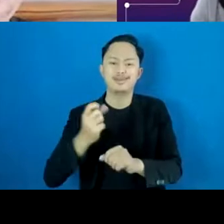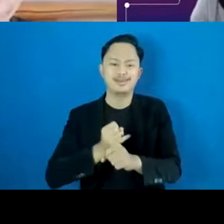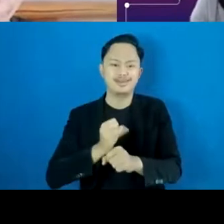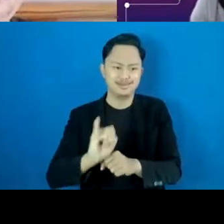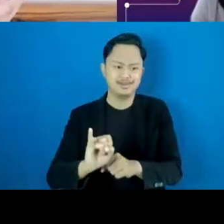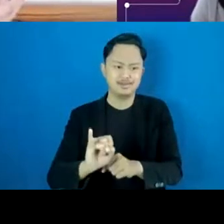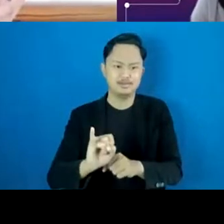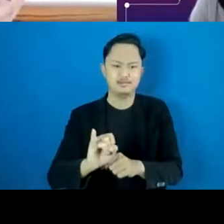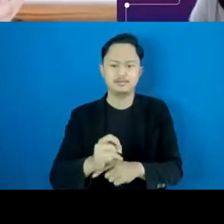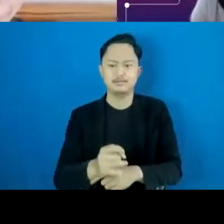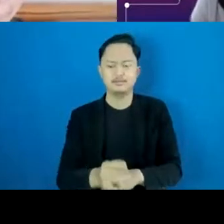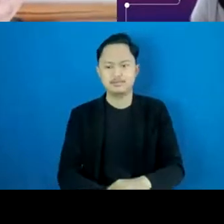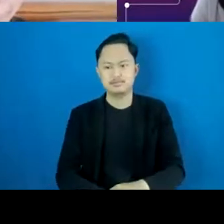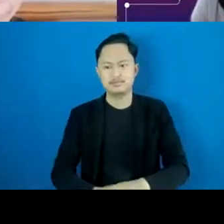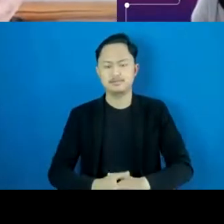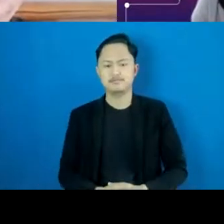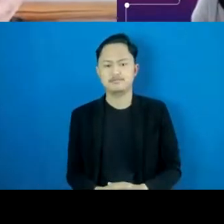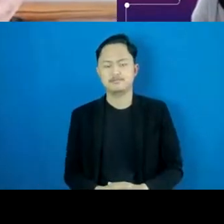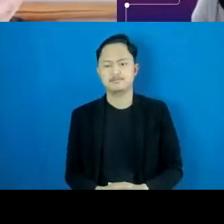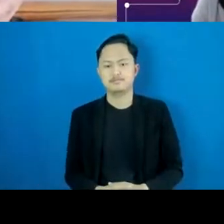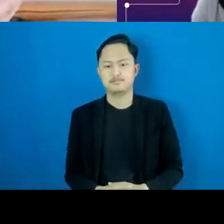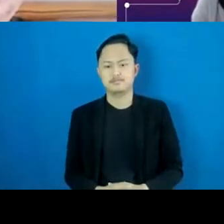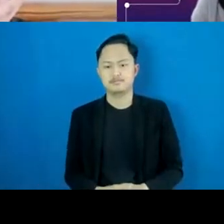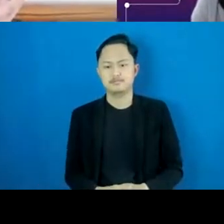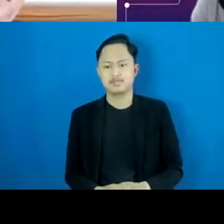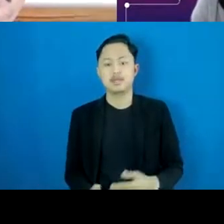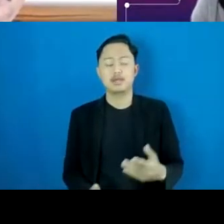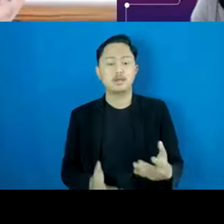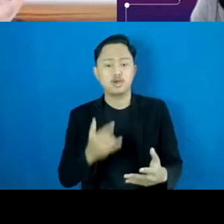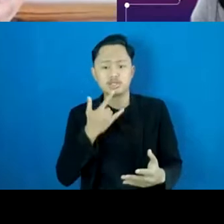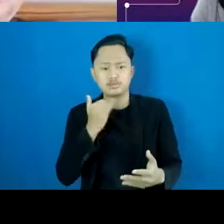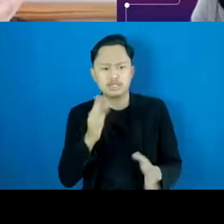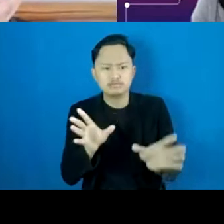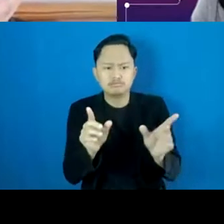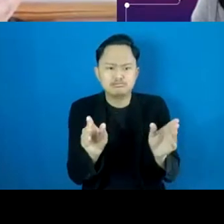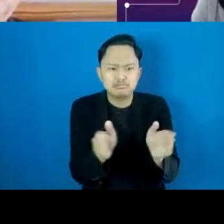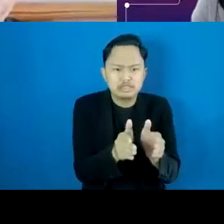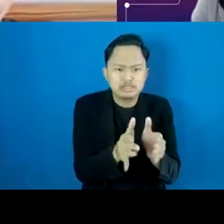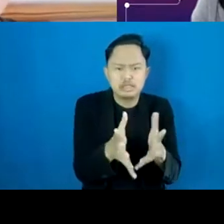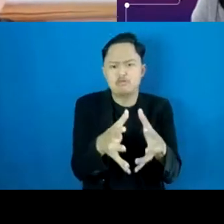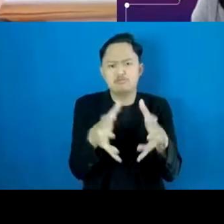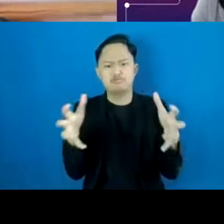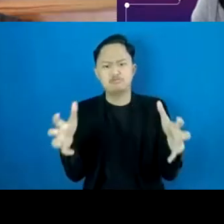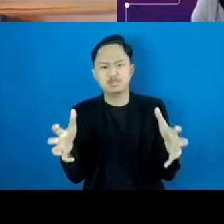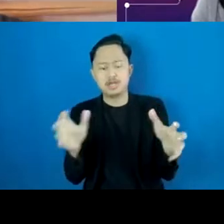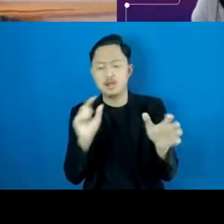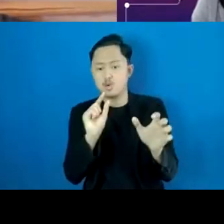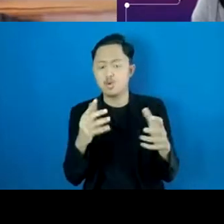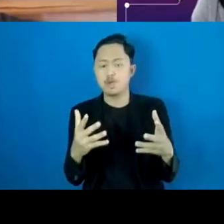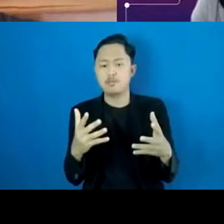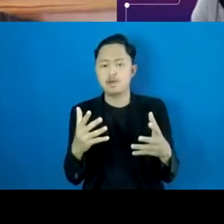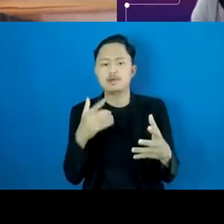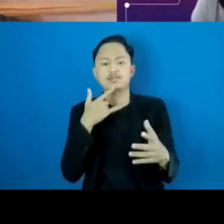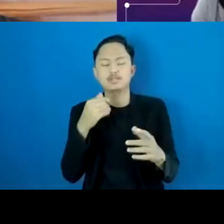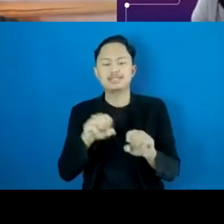in one of the cities which also went for a smaller size swappable battery for their BRT